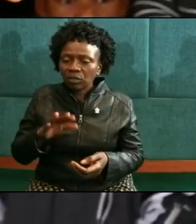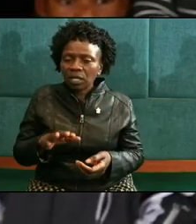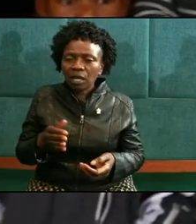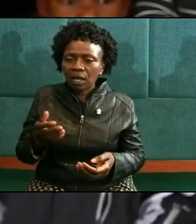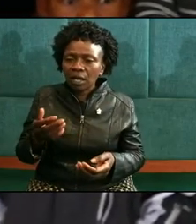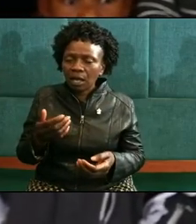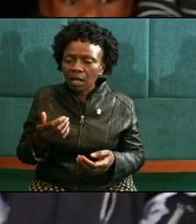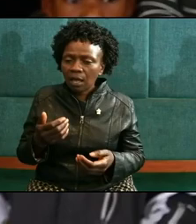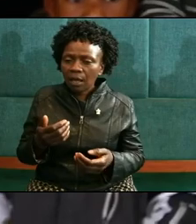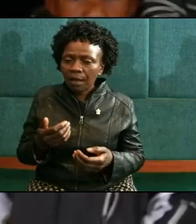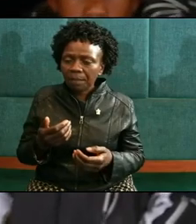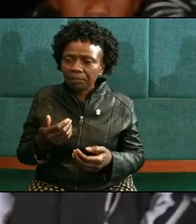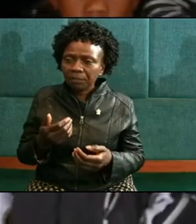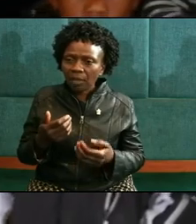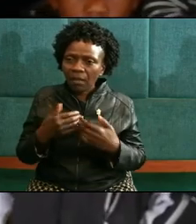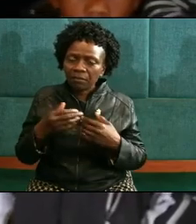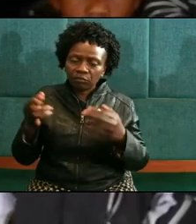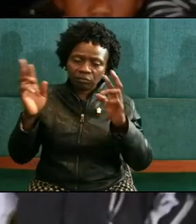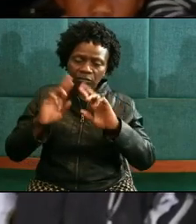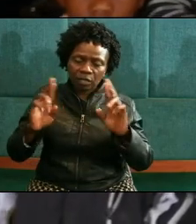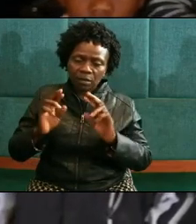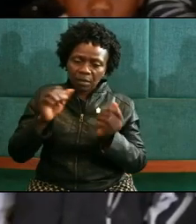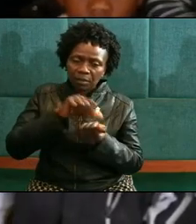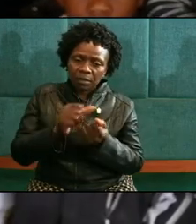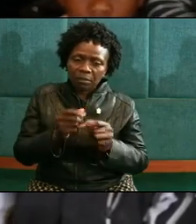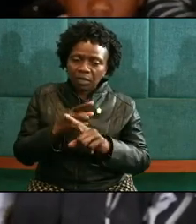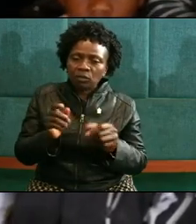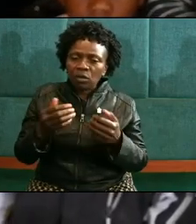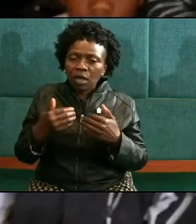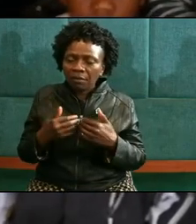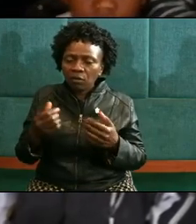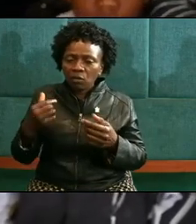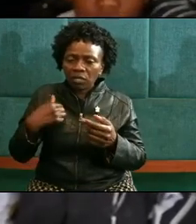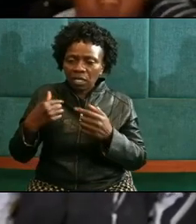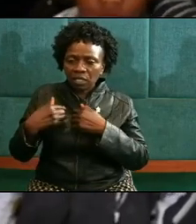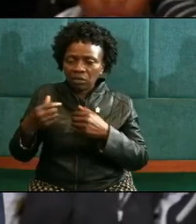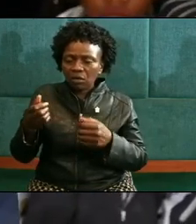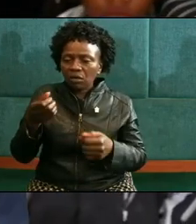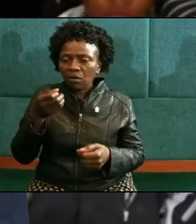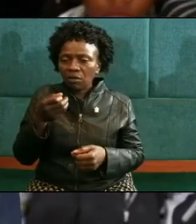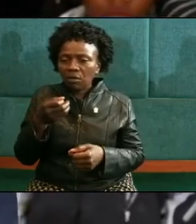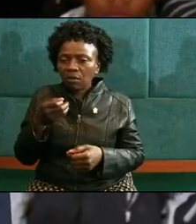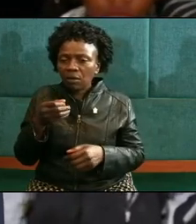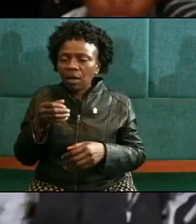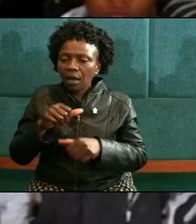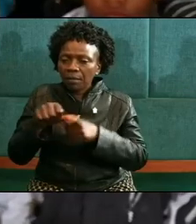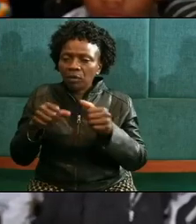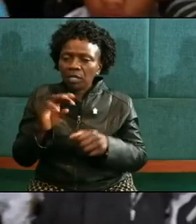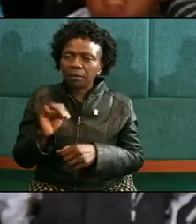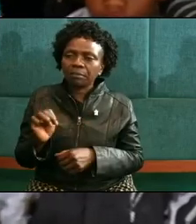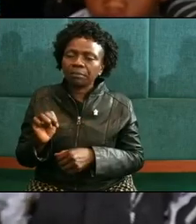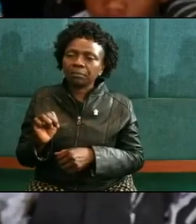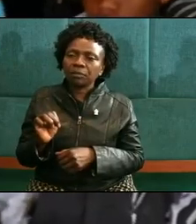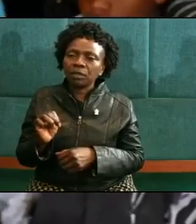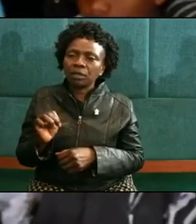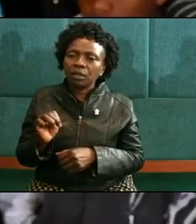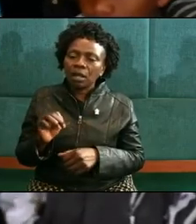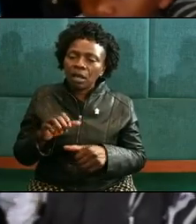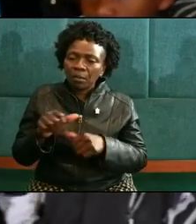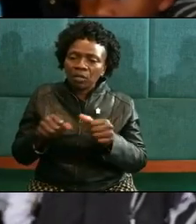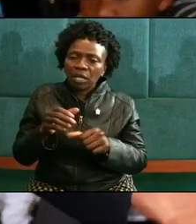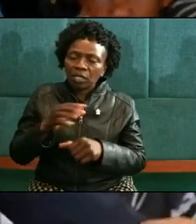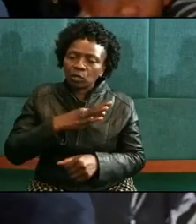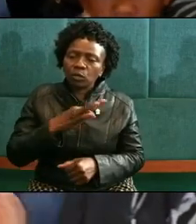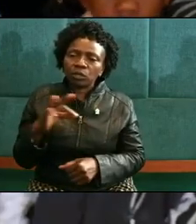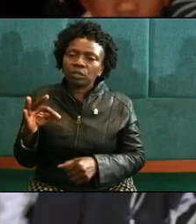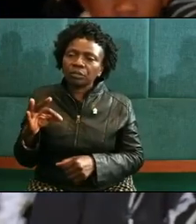already been baptized, but God knows you have concerns over them, over their soul. You